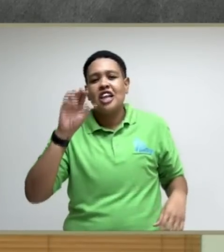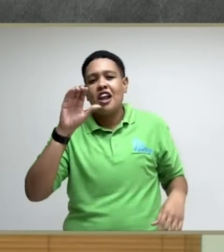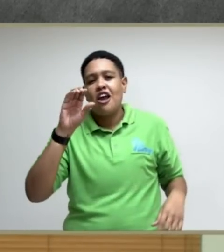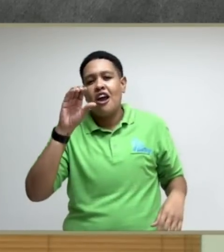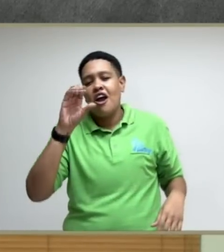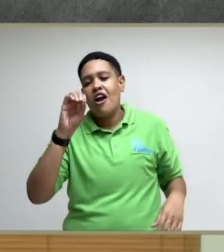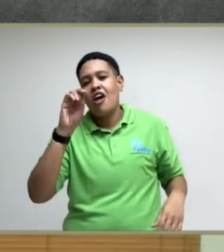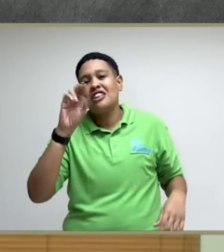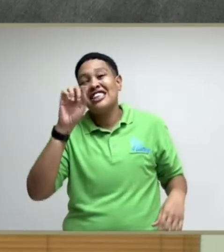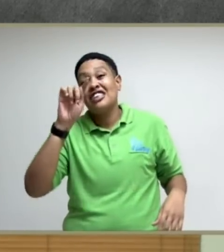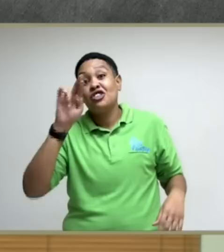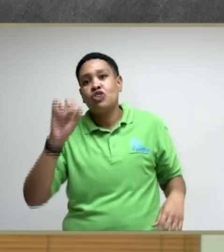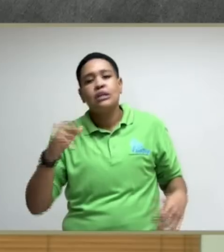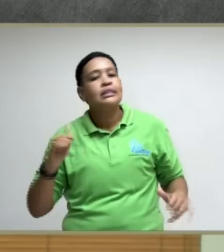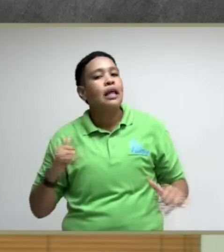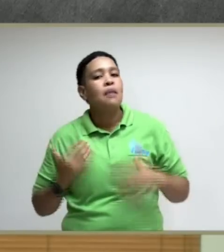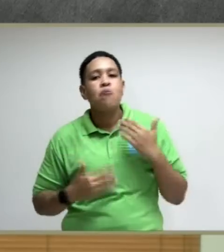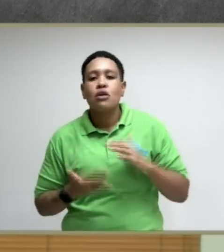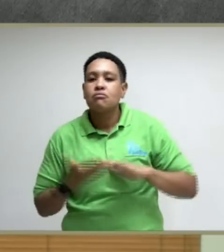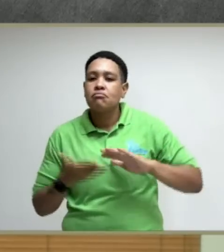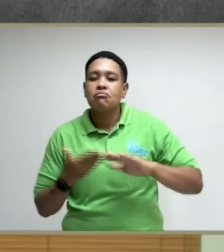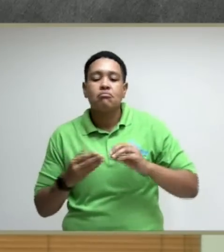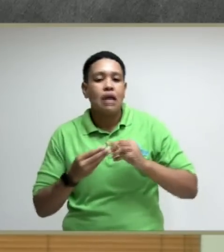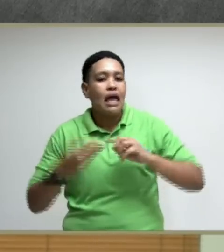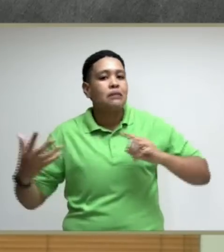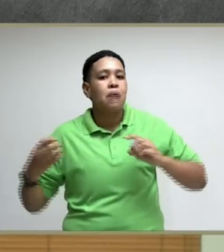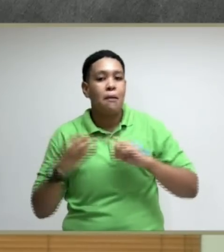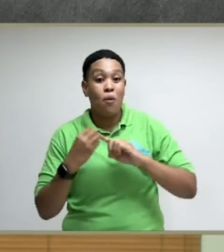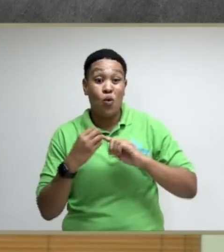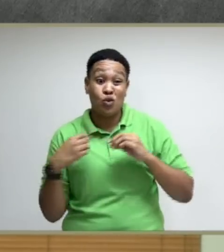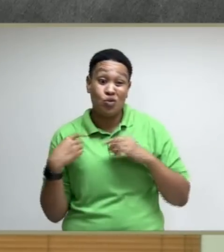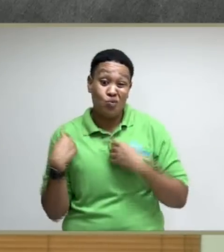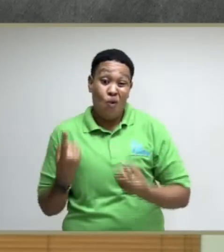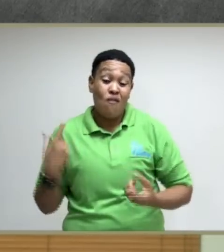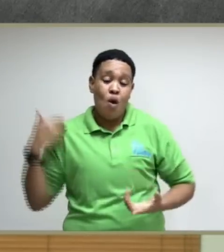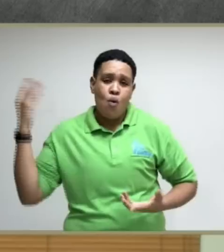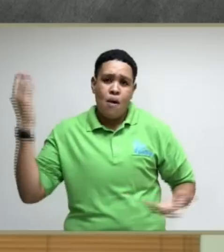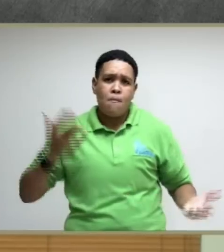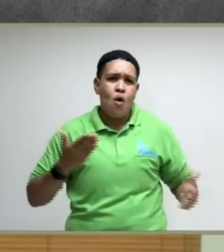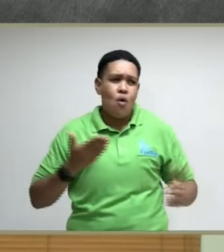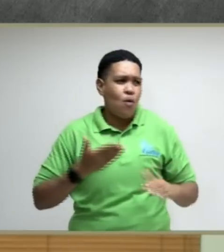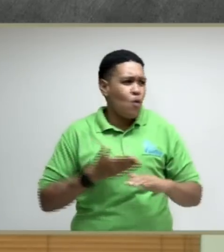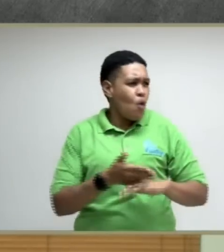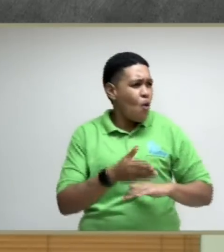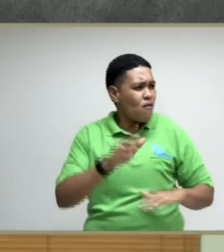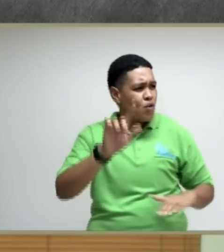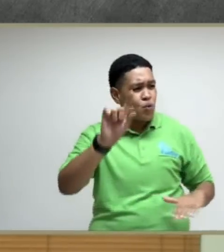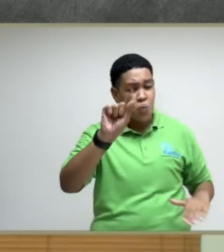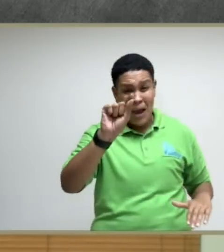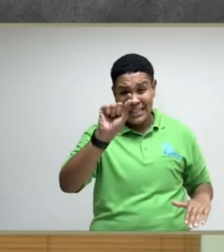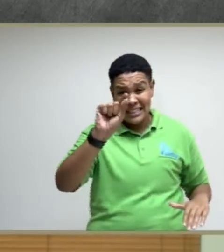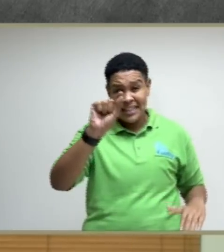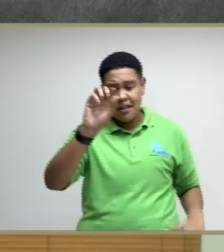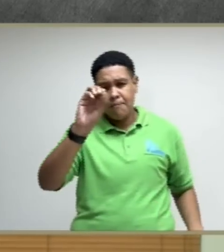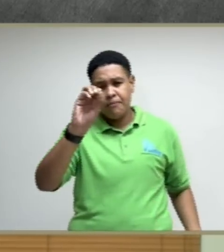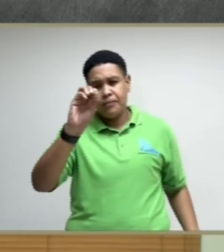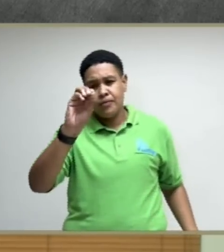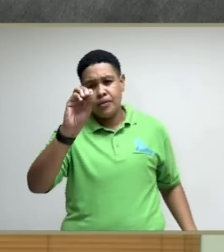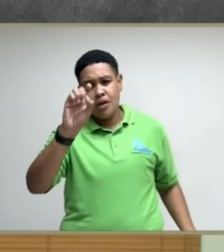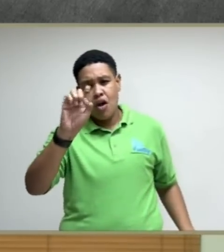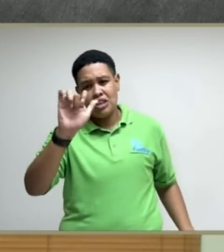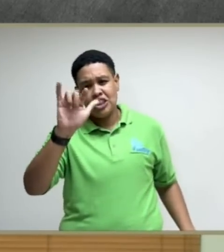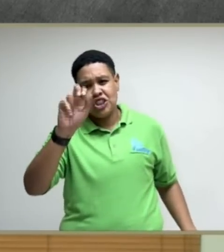that continues and has expanded. So far, we have brought in just over 20 of these oxygen